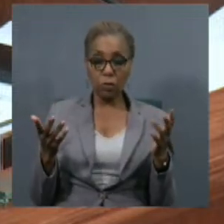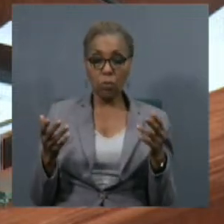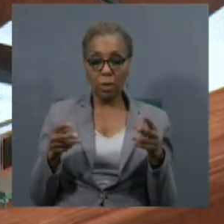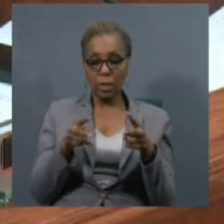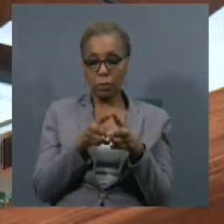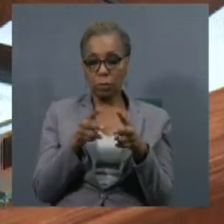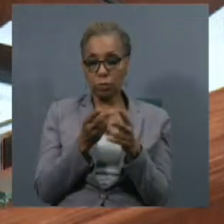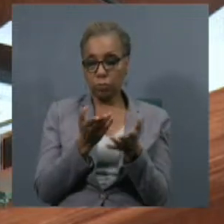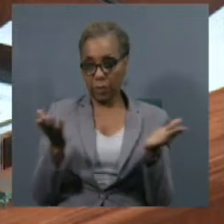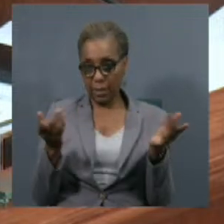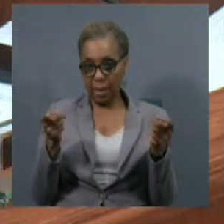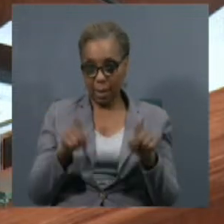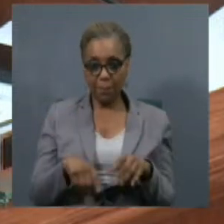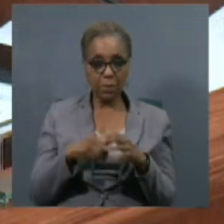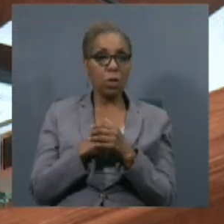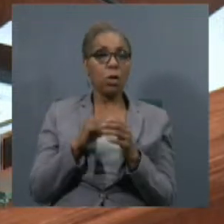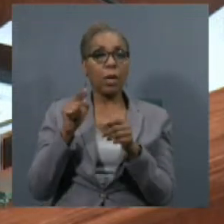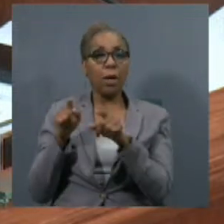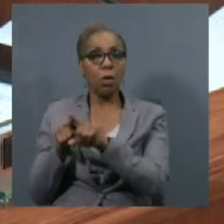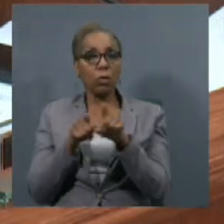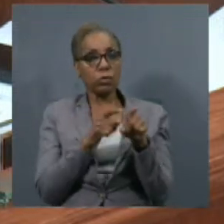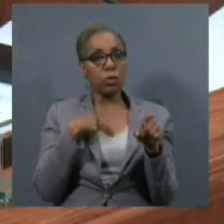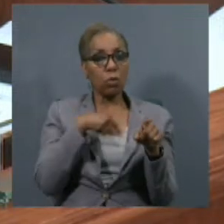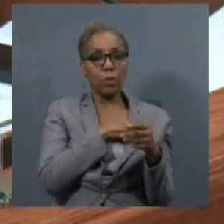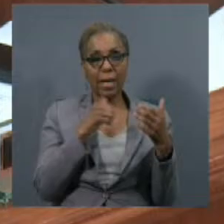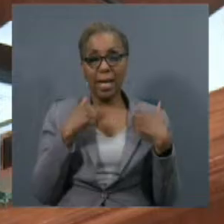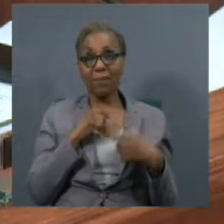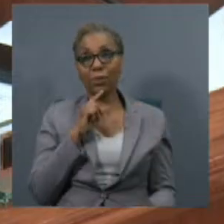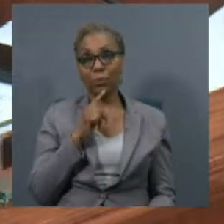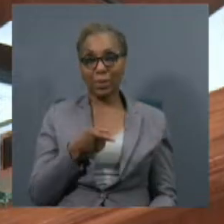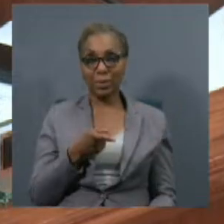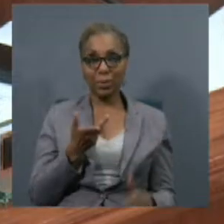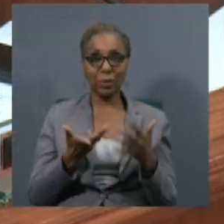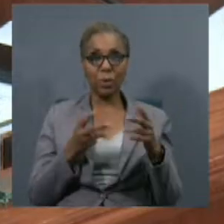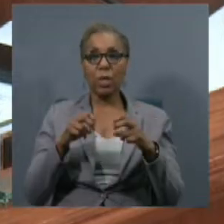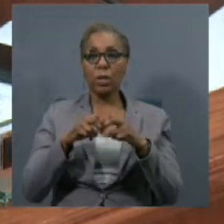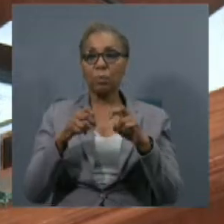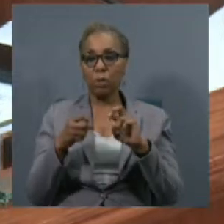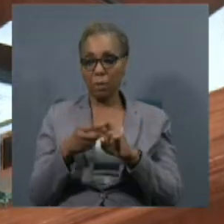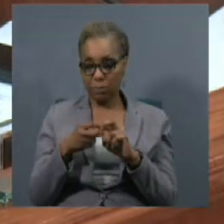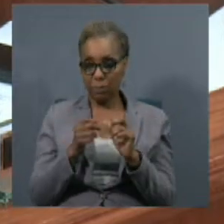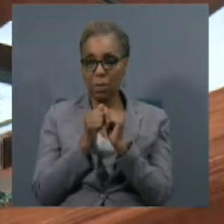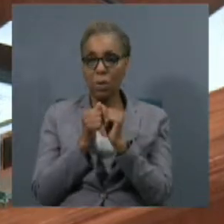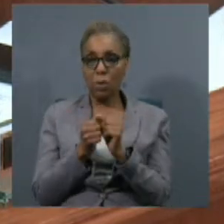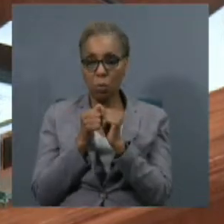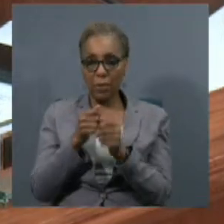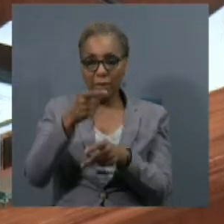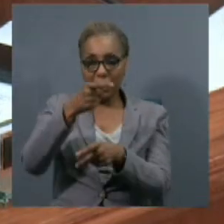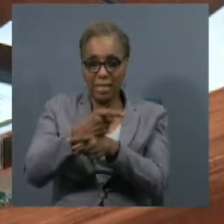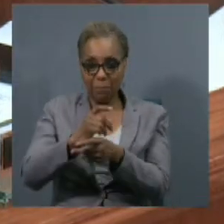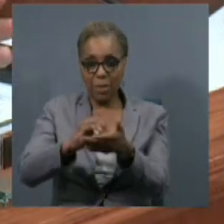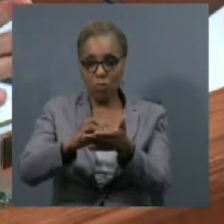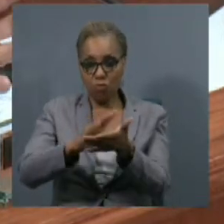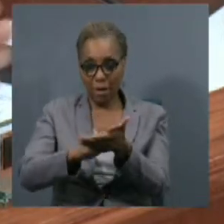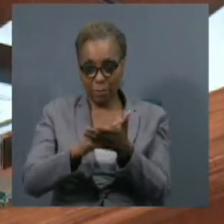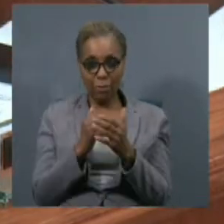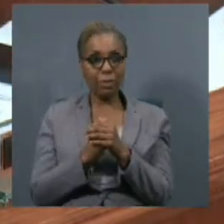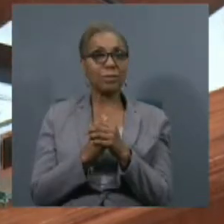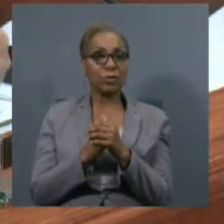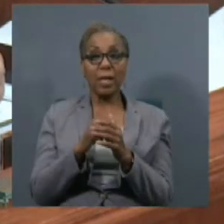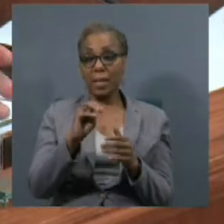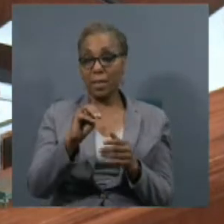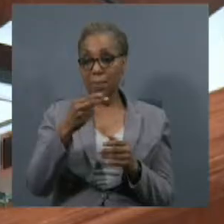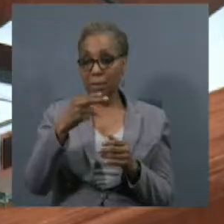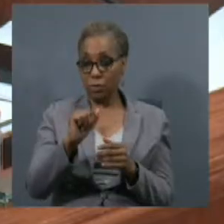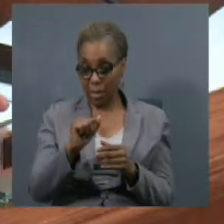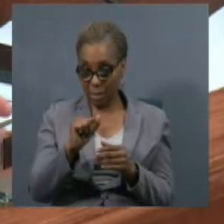two things there. We also had a real problem with keeping records.